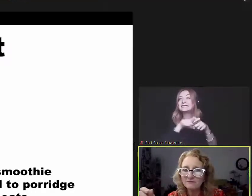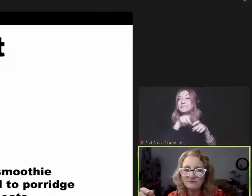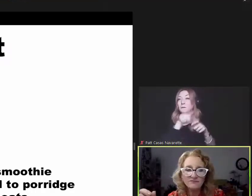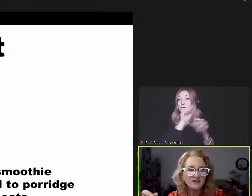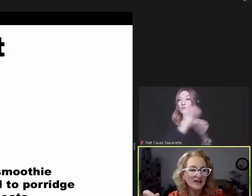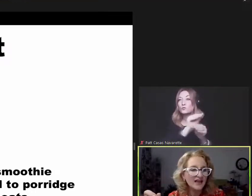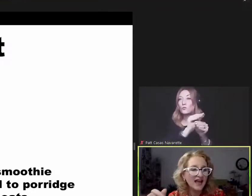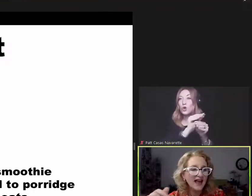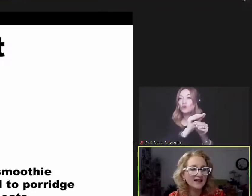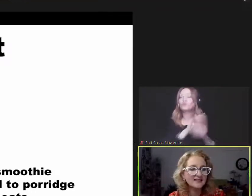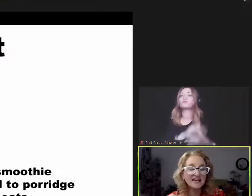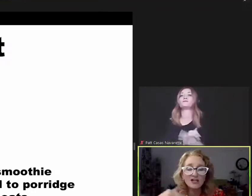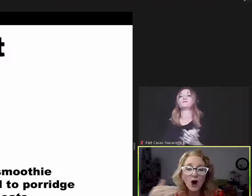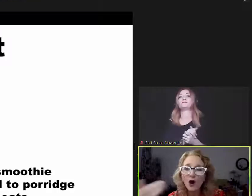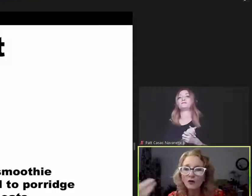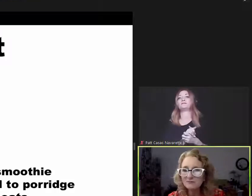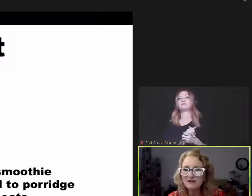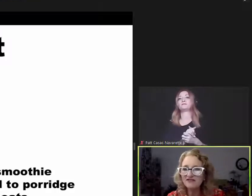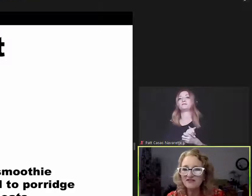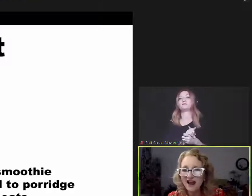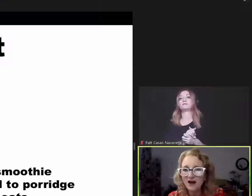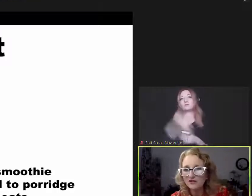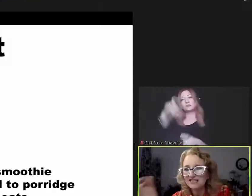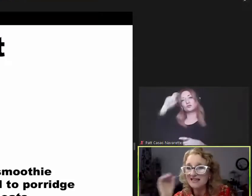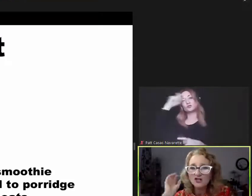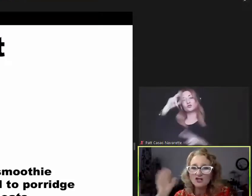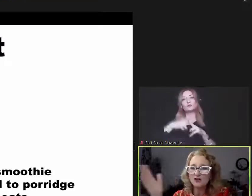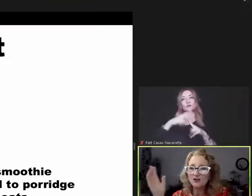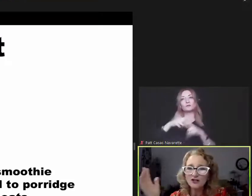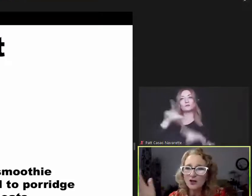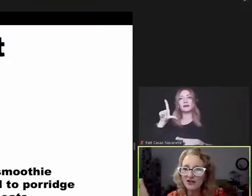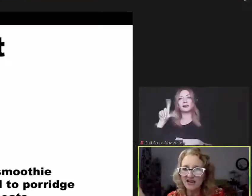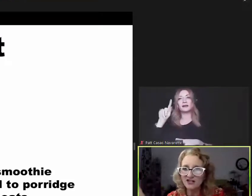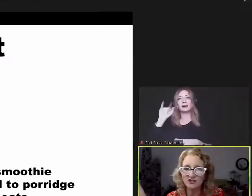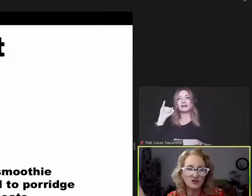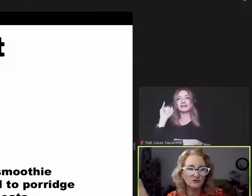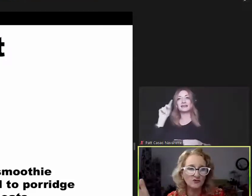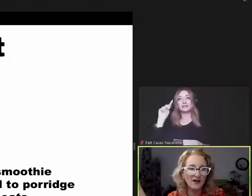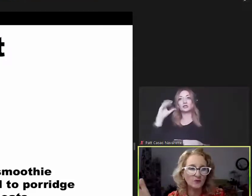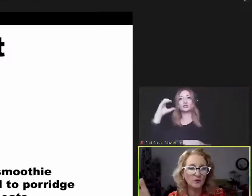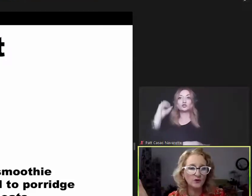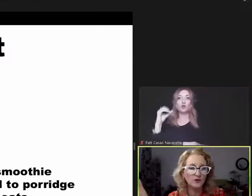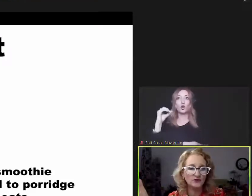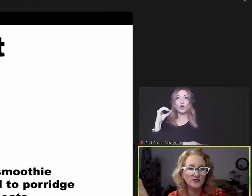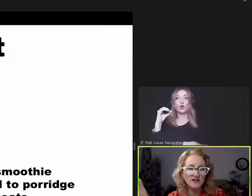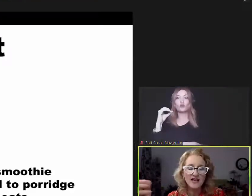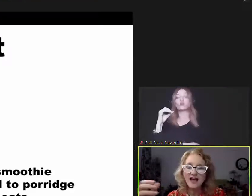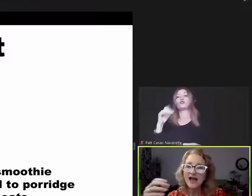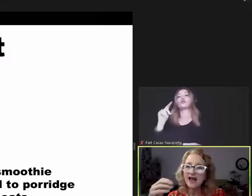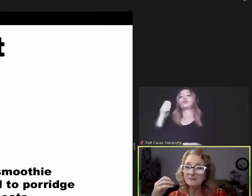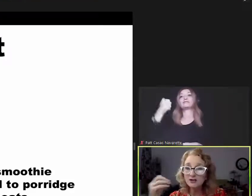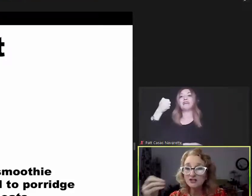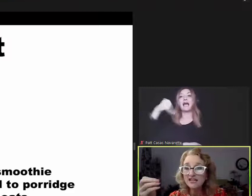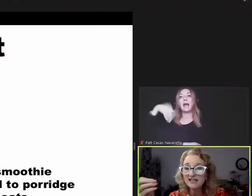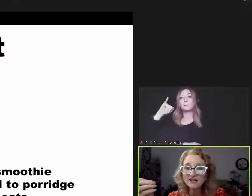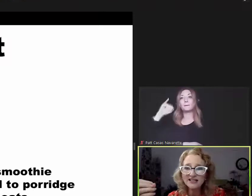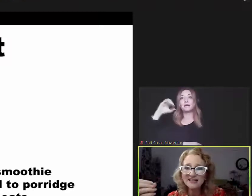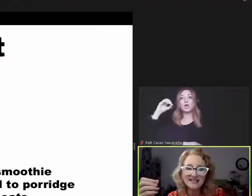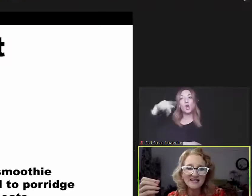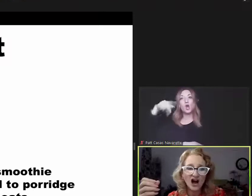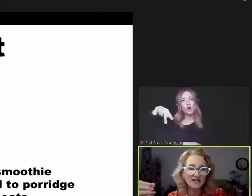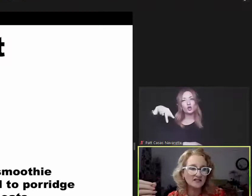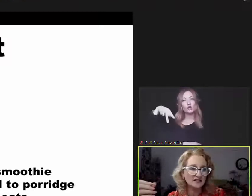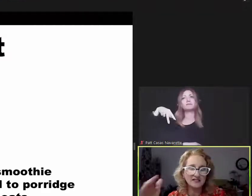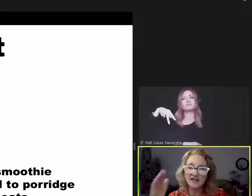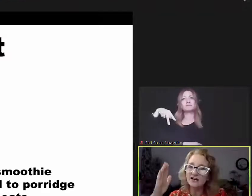lithothamnoin. And it can only be found in certain locations around the world, and particularly